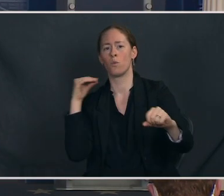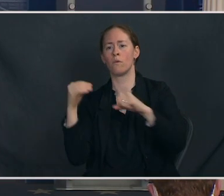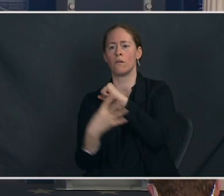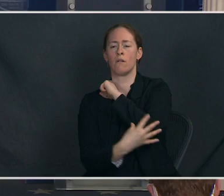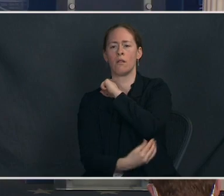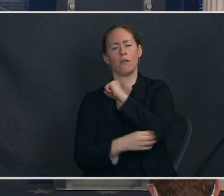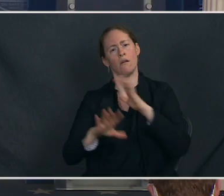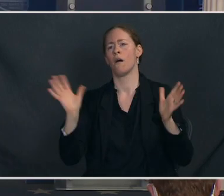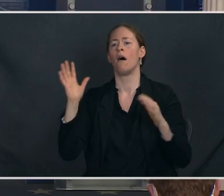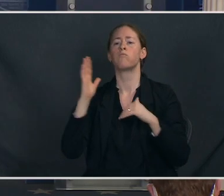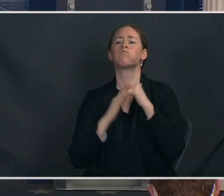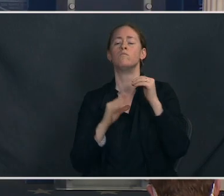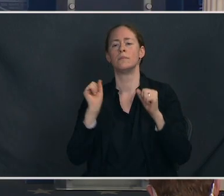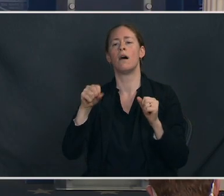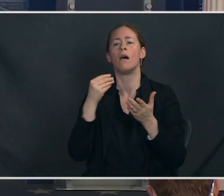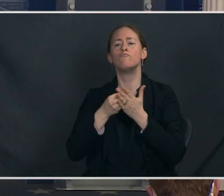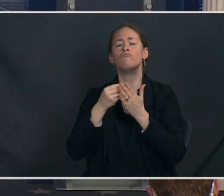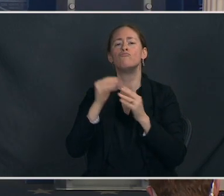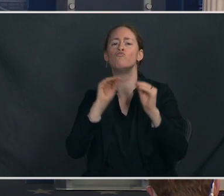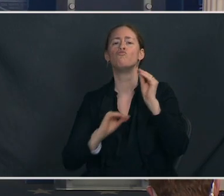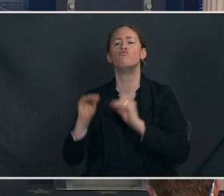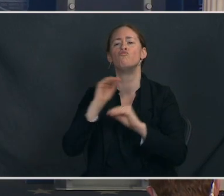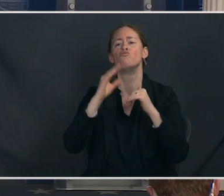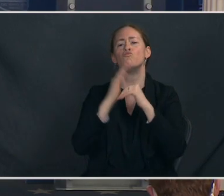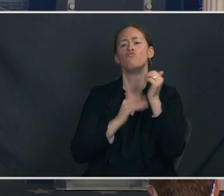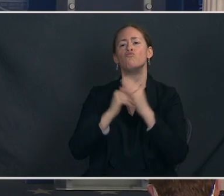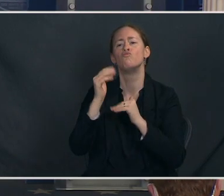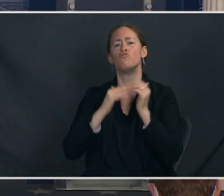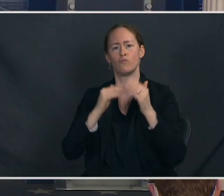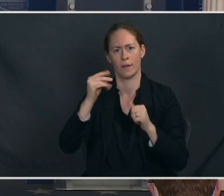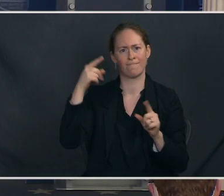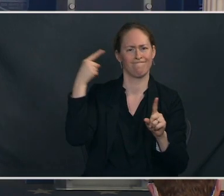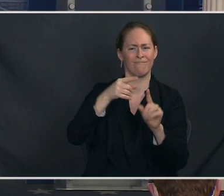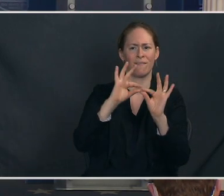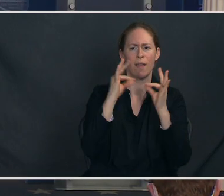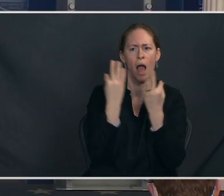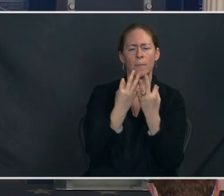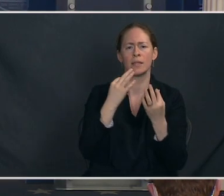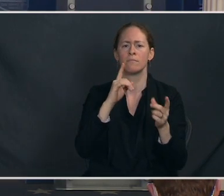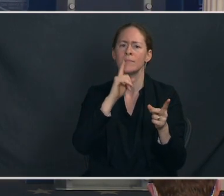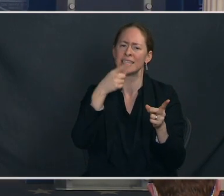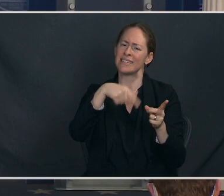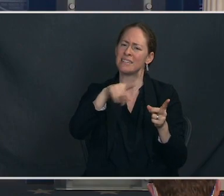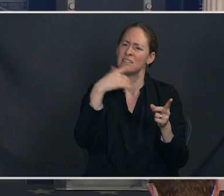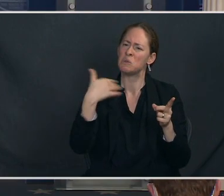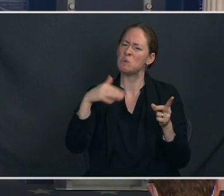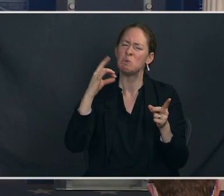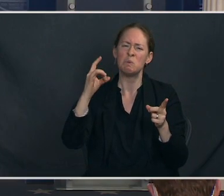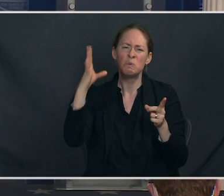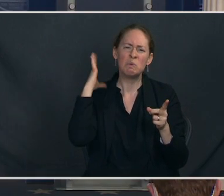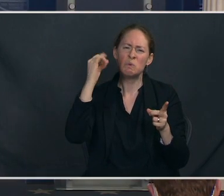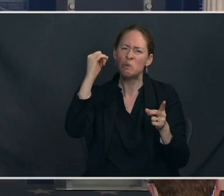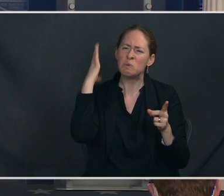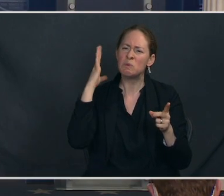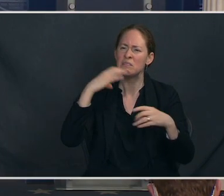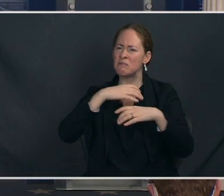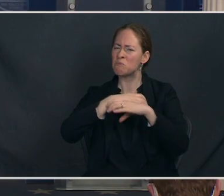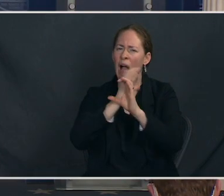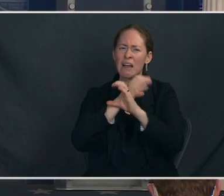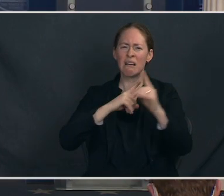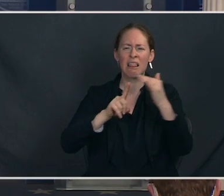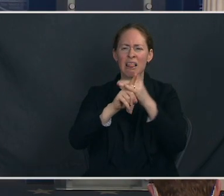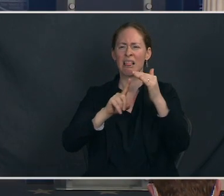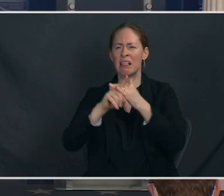where families of color are most disproportionately impacted by this crisis in food and financial security, healthcare access,